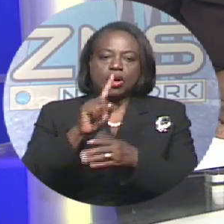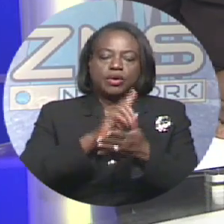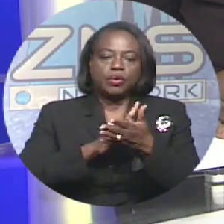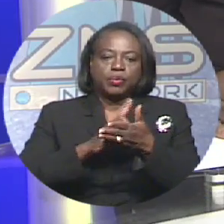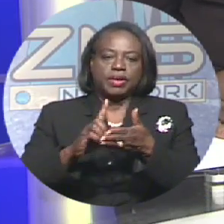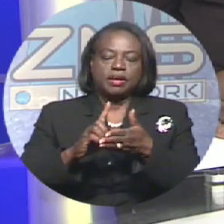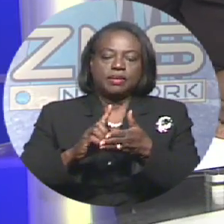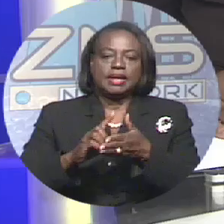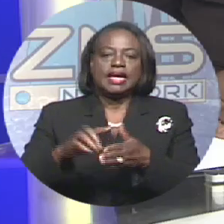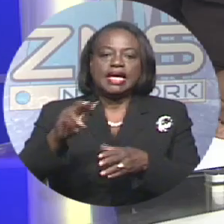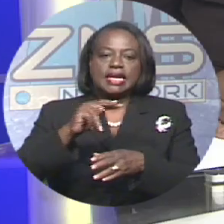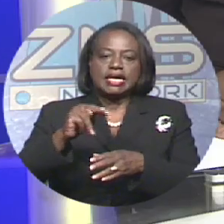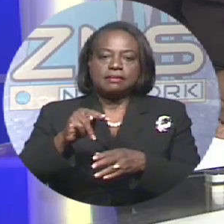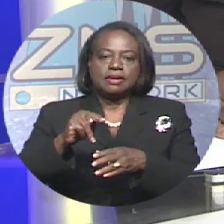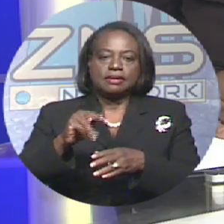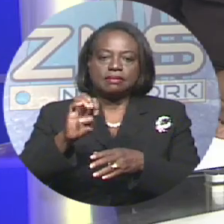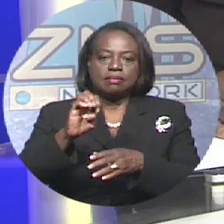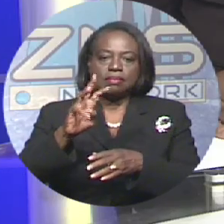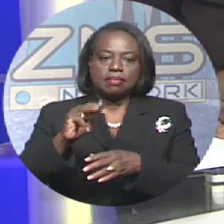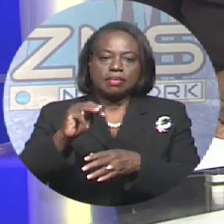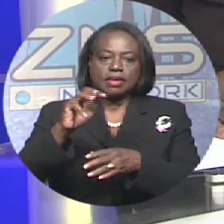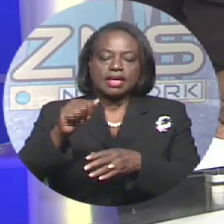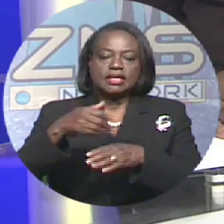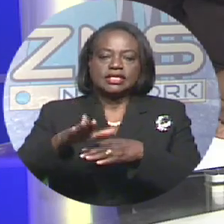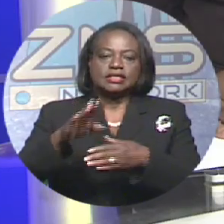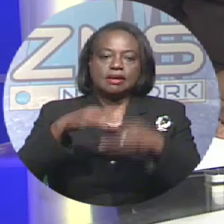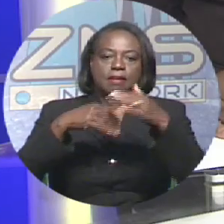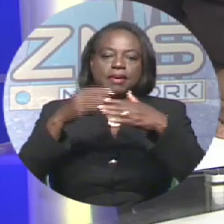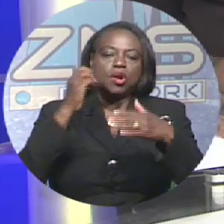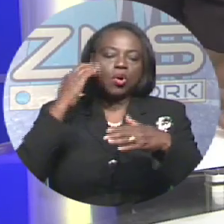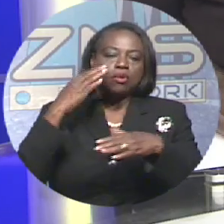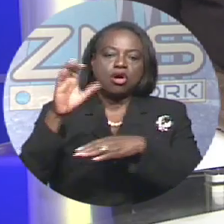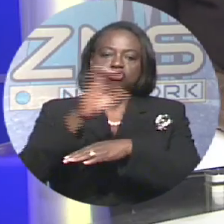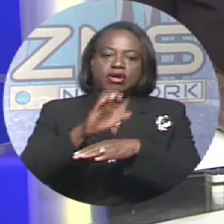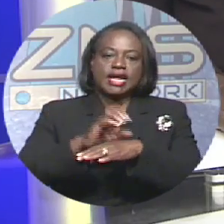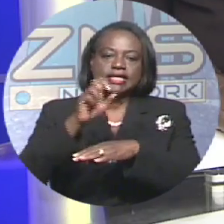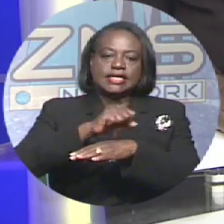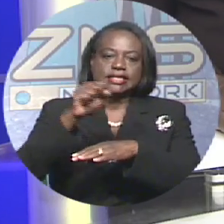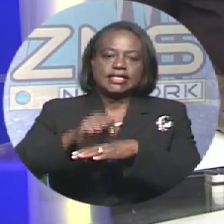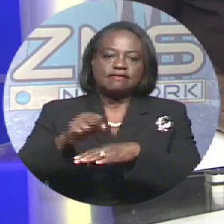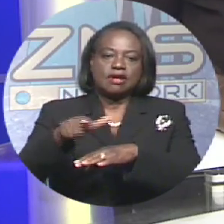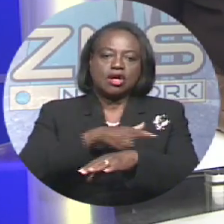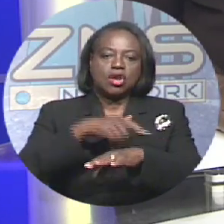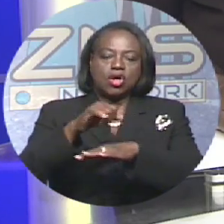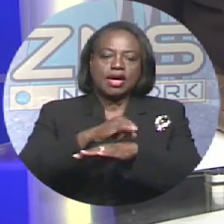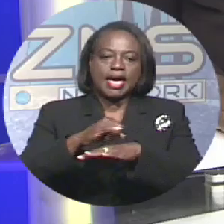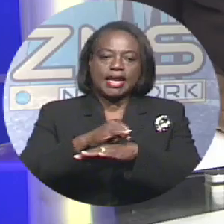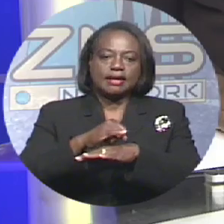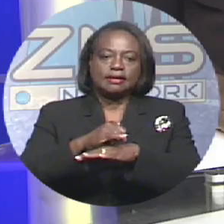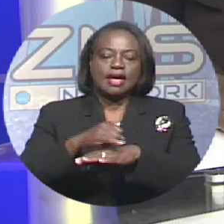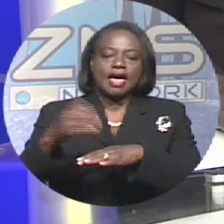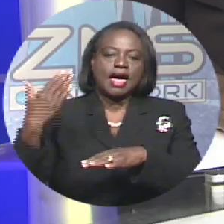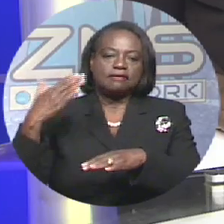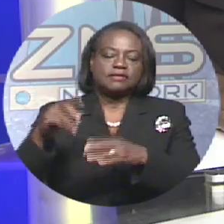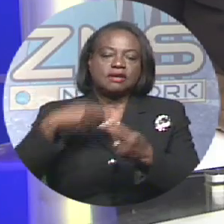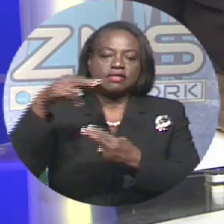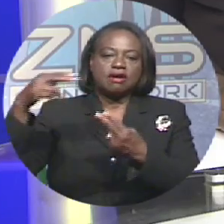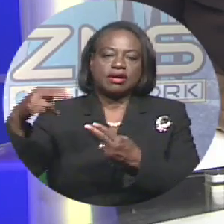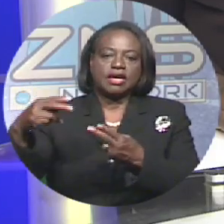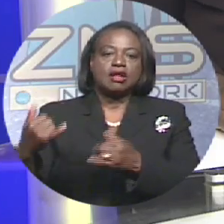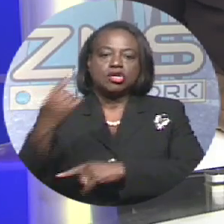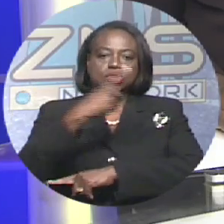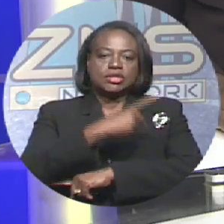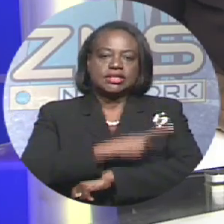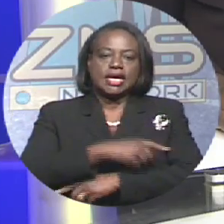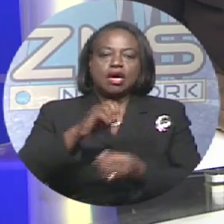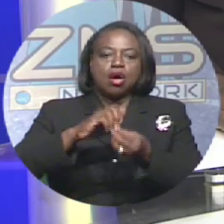rebuild homes on Crooked Island, San Salvador, and Long Island following last year's Hurricane Joaquin. And today, even more contracts were issued to